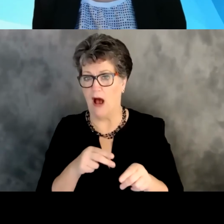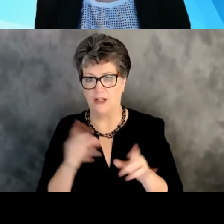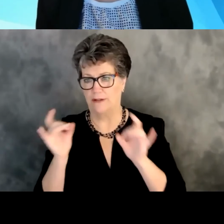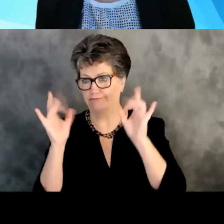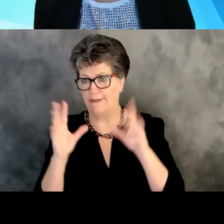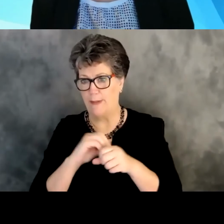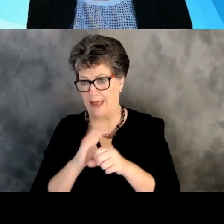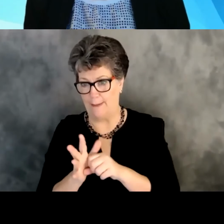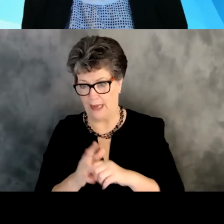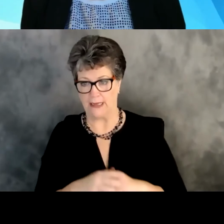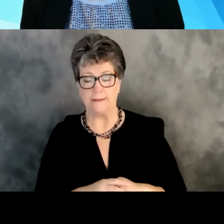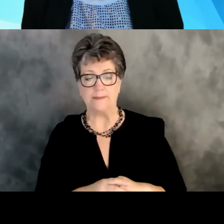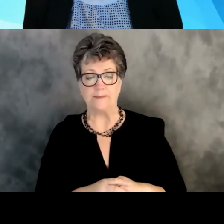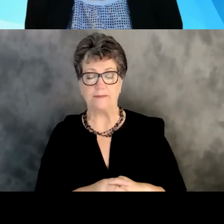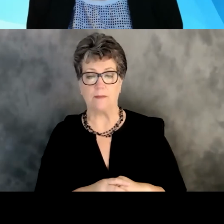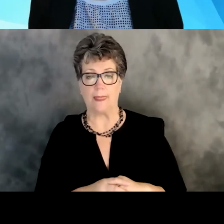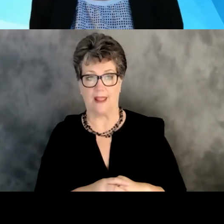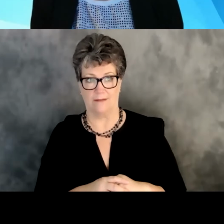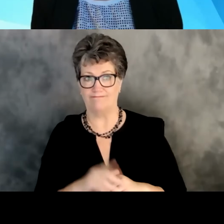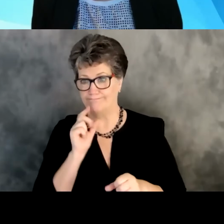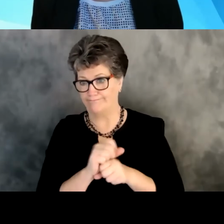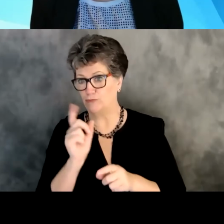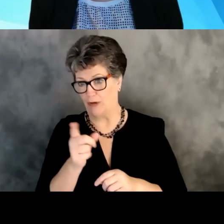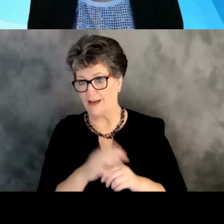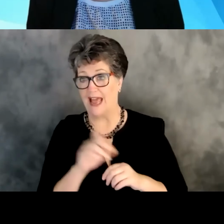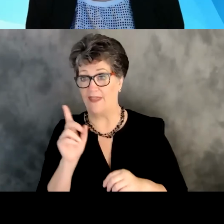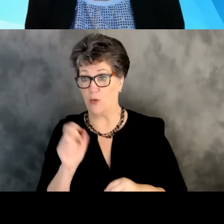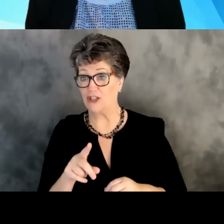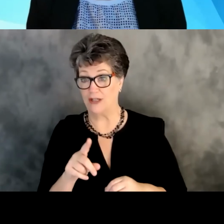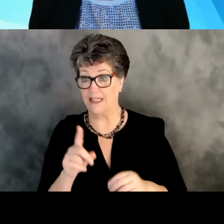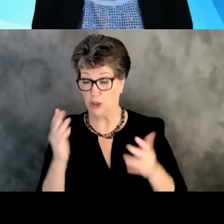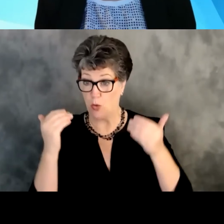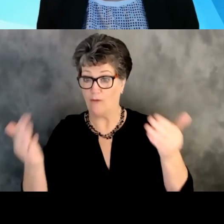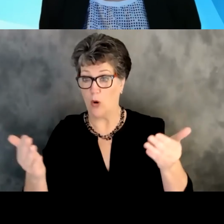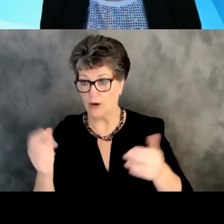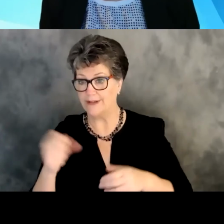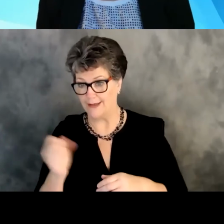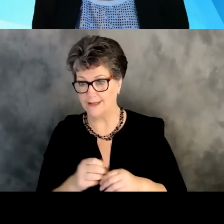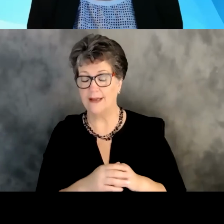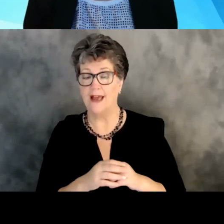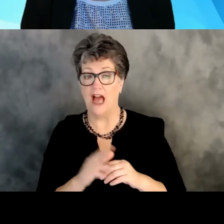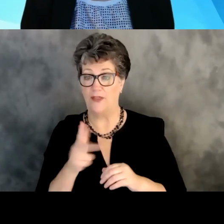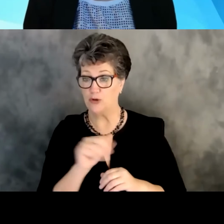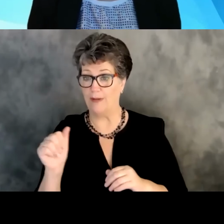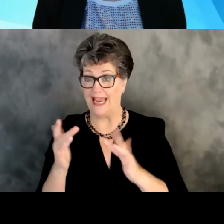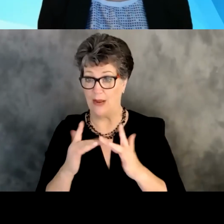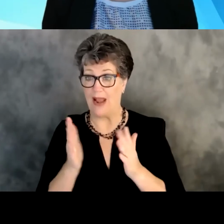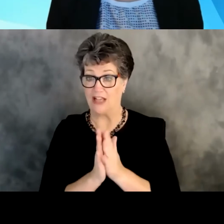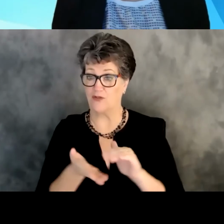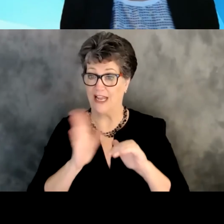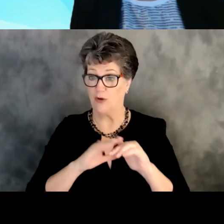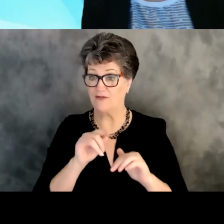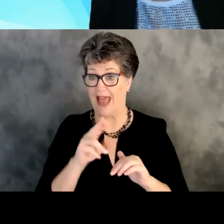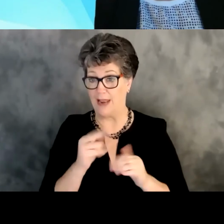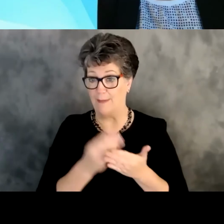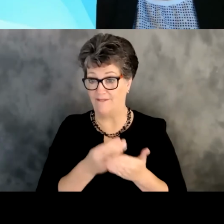of the pandemic. So that's absolutely right. And the question is, go forward. The AAA network did ask for an increase in admin funding